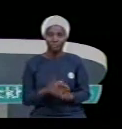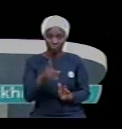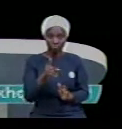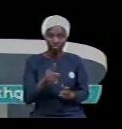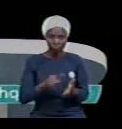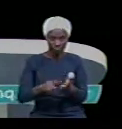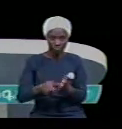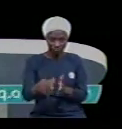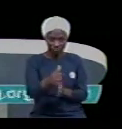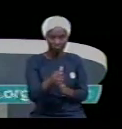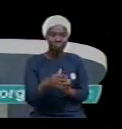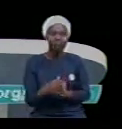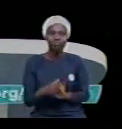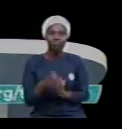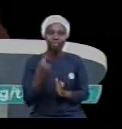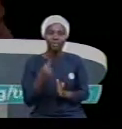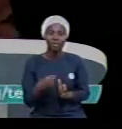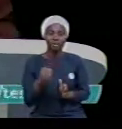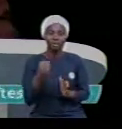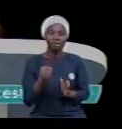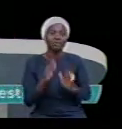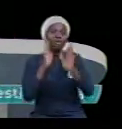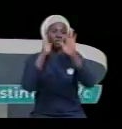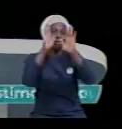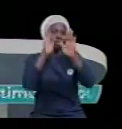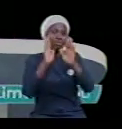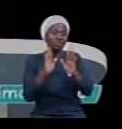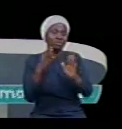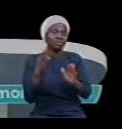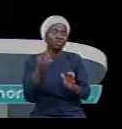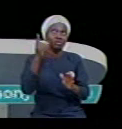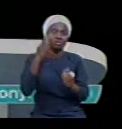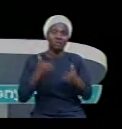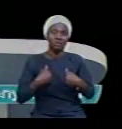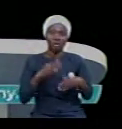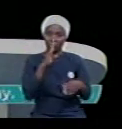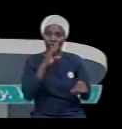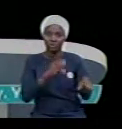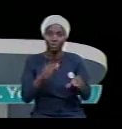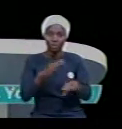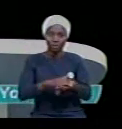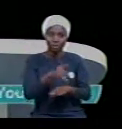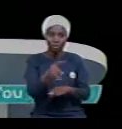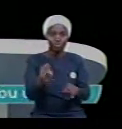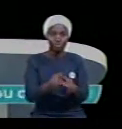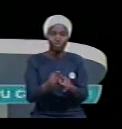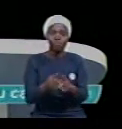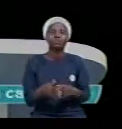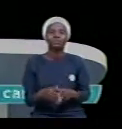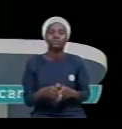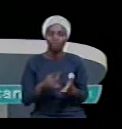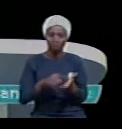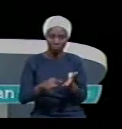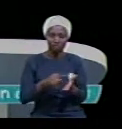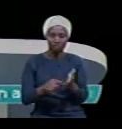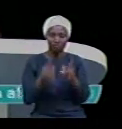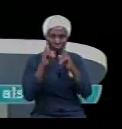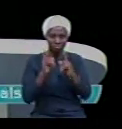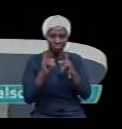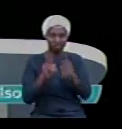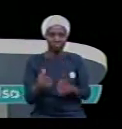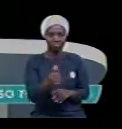The wonders of God have been performed upon you too. Check. More testimonies are still coming in. Let's listen to another